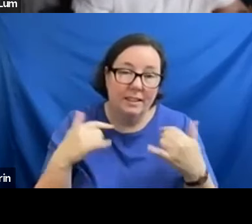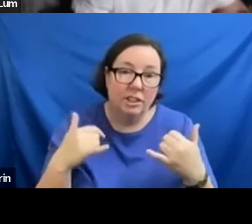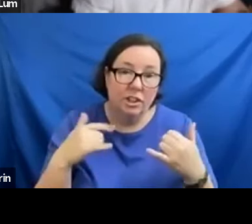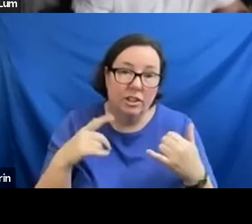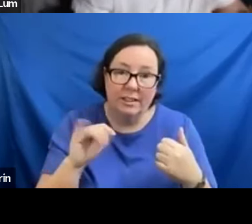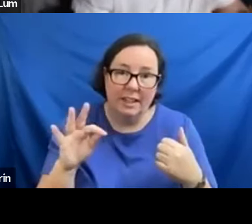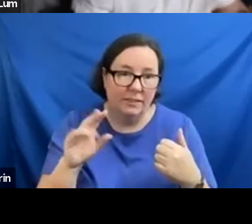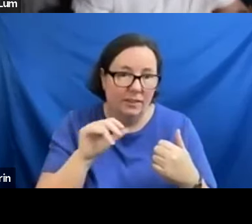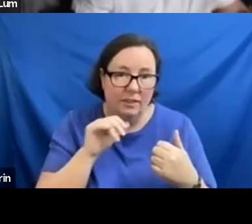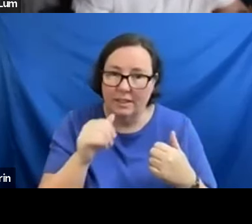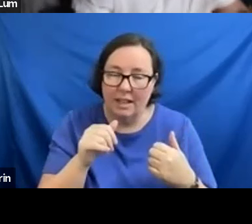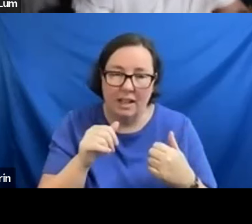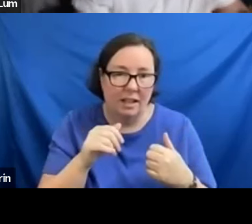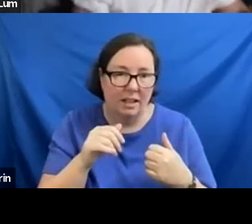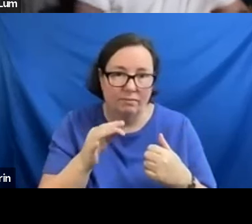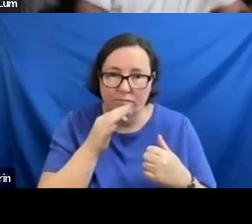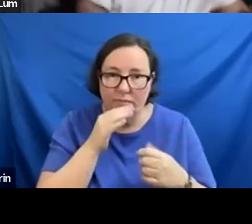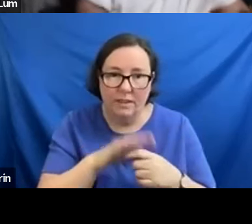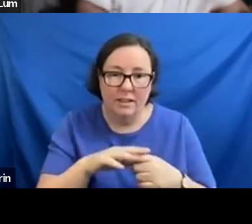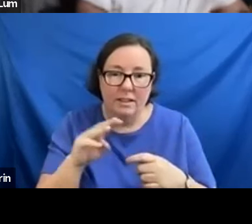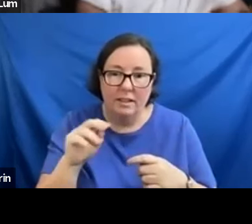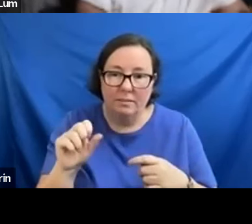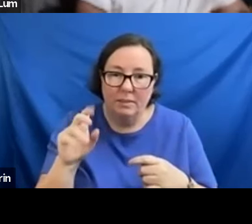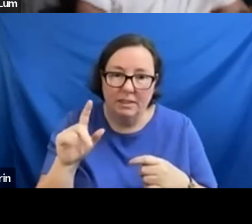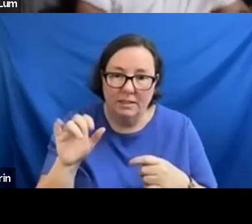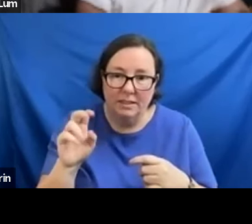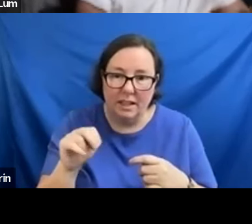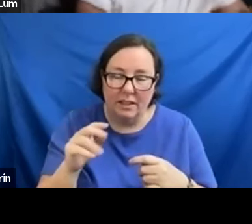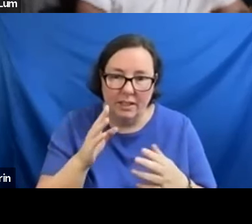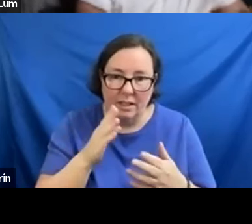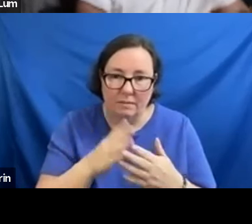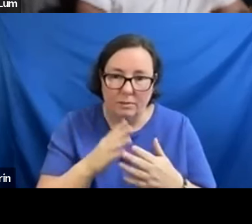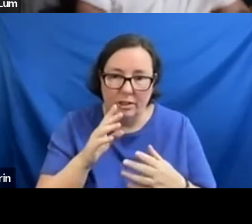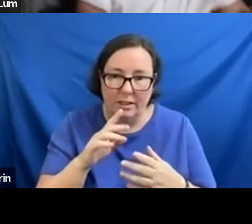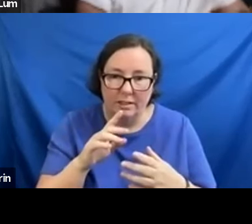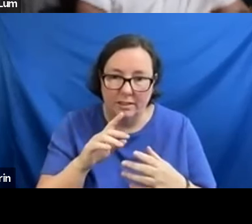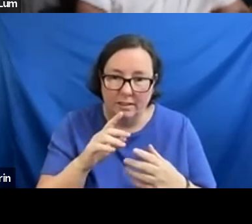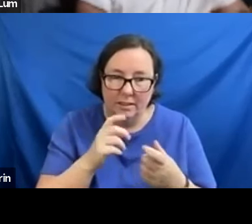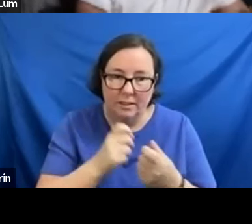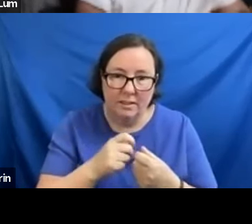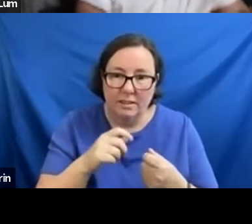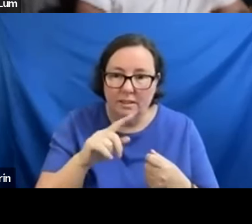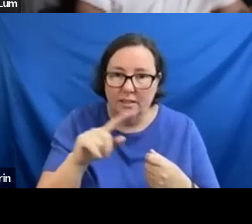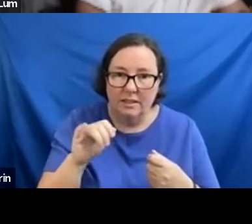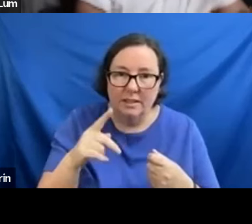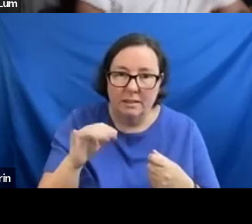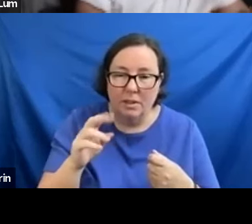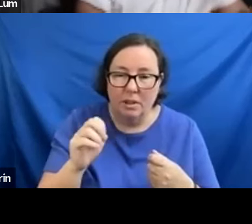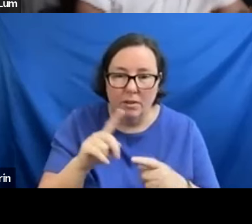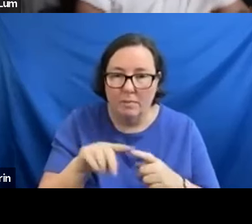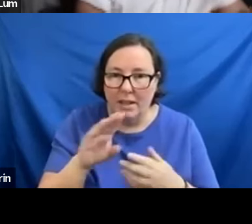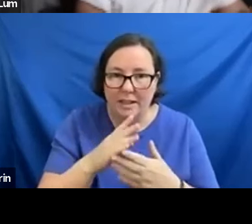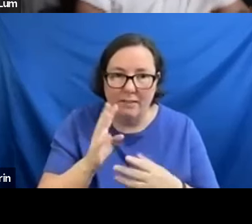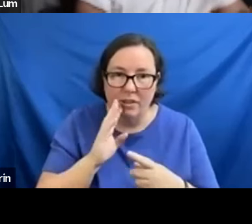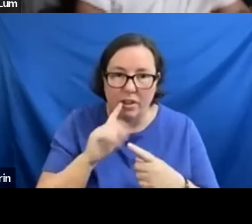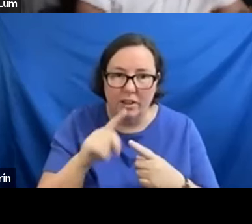For example, Ms. Sullivan strongly advocates zip code policy, but barely speaks of the importance of exam. she is currently